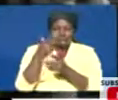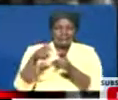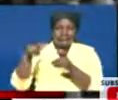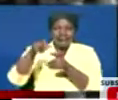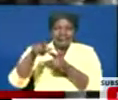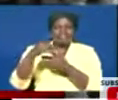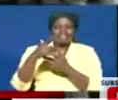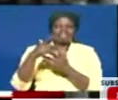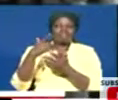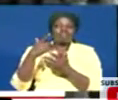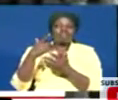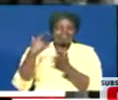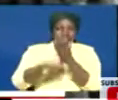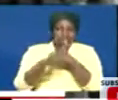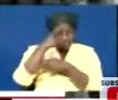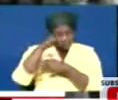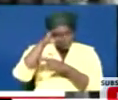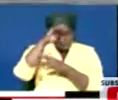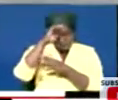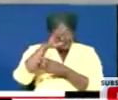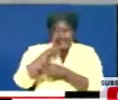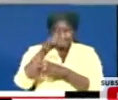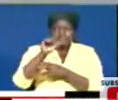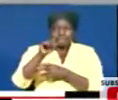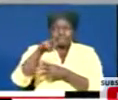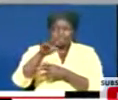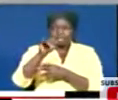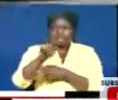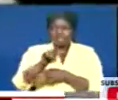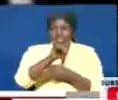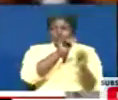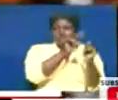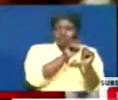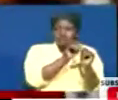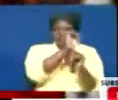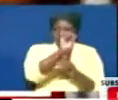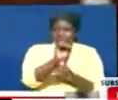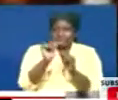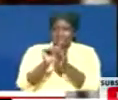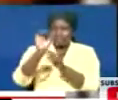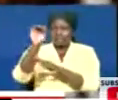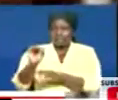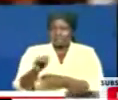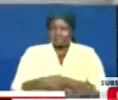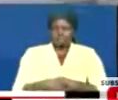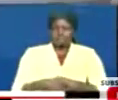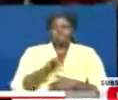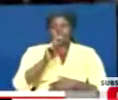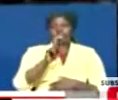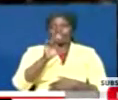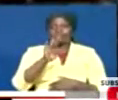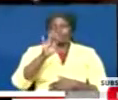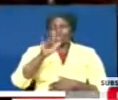rates for beer and spirits by 10% and 20% respectively. The Kenya Breweries Limited says